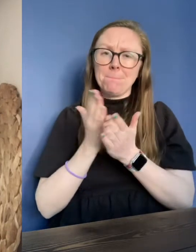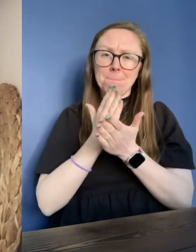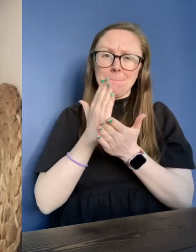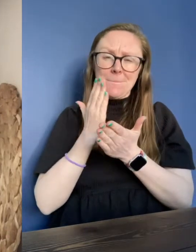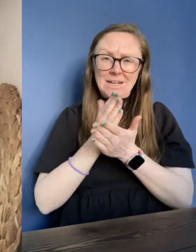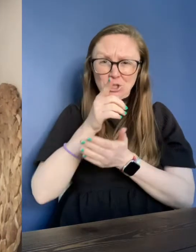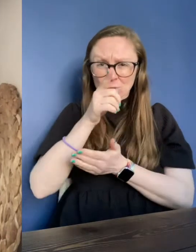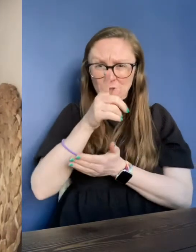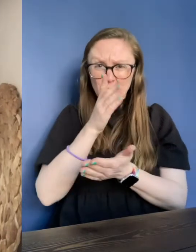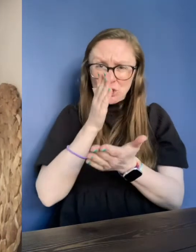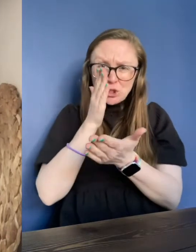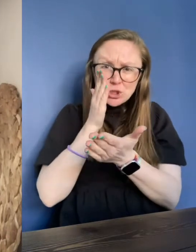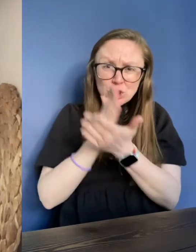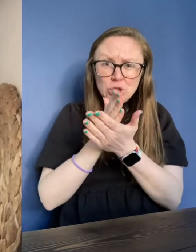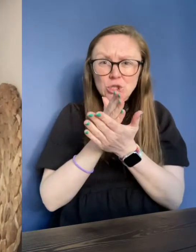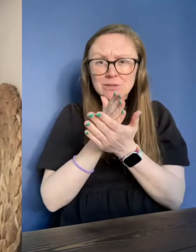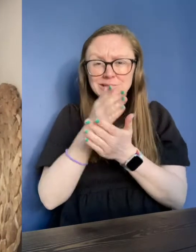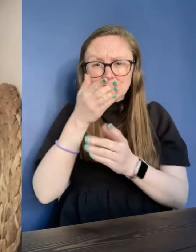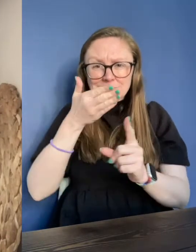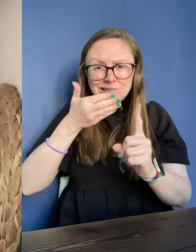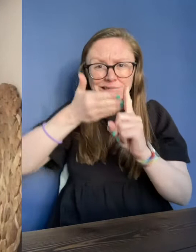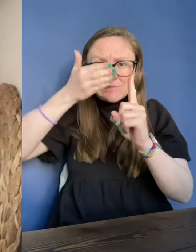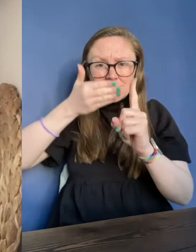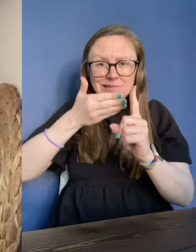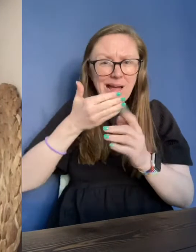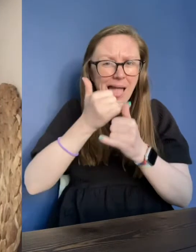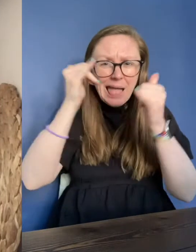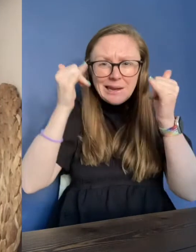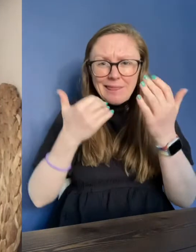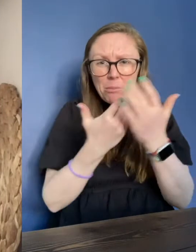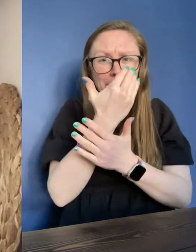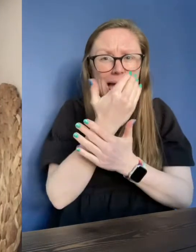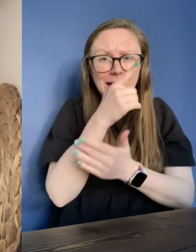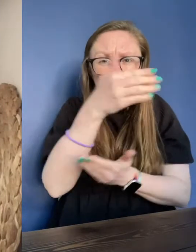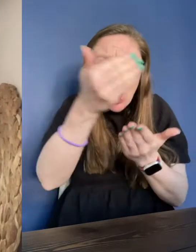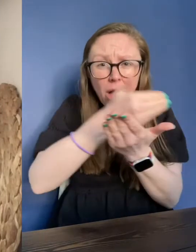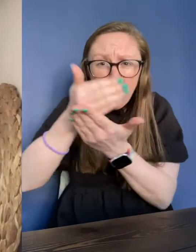100% sure of the identification of any plant that you're foraging.